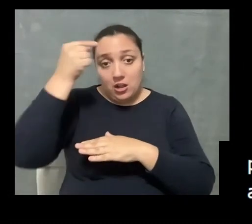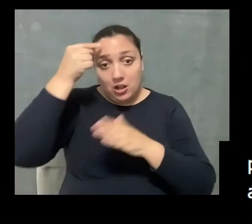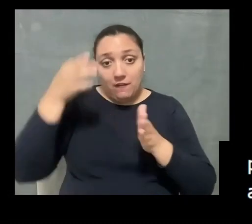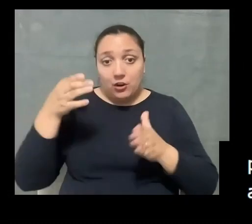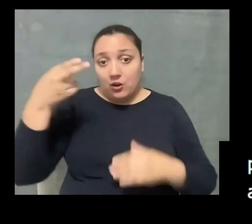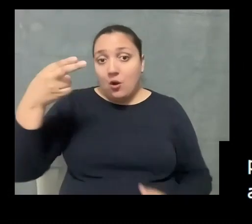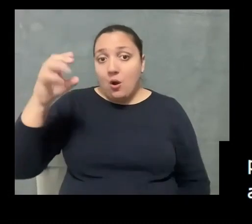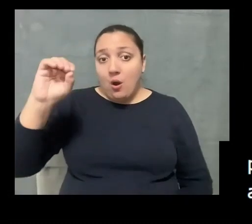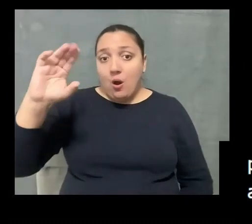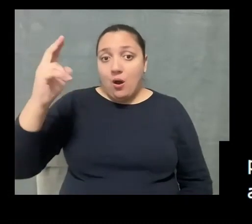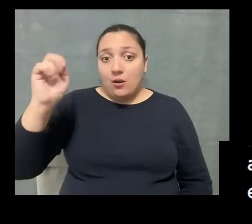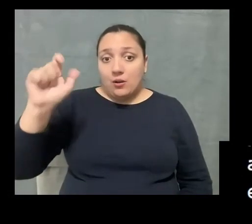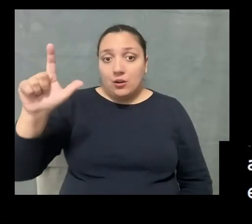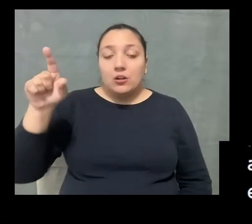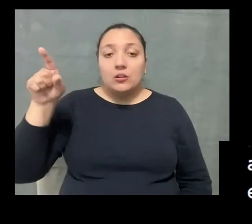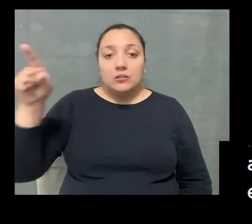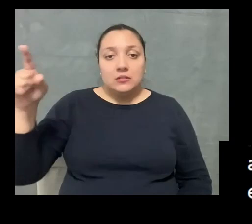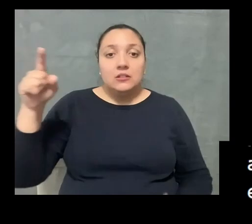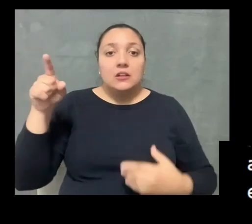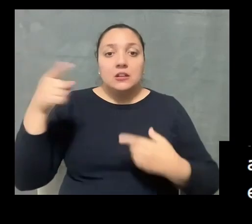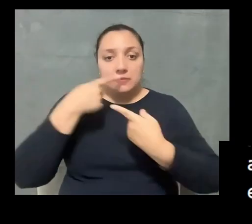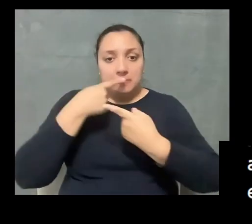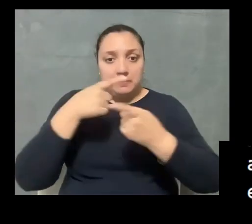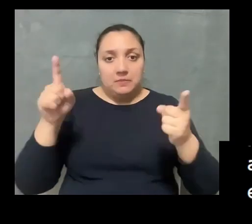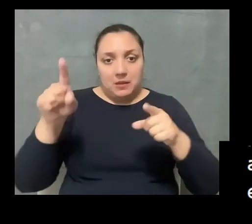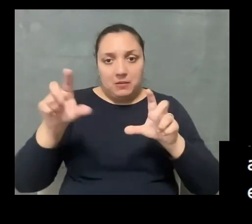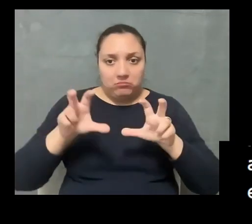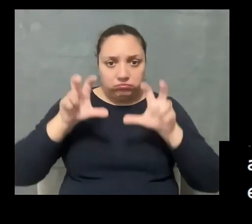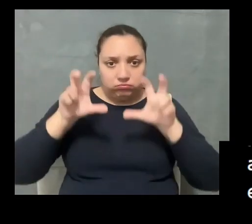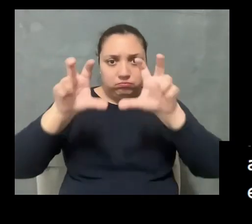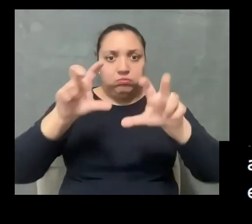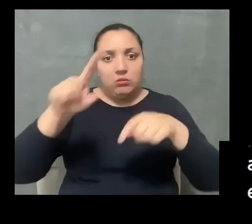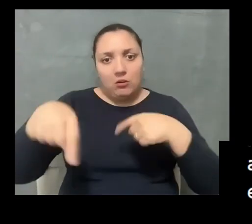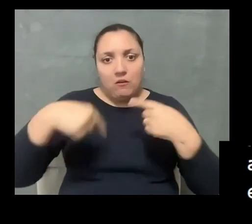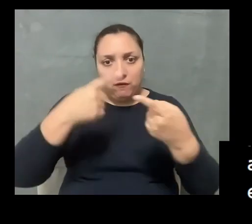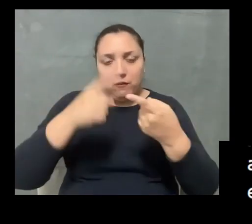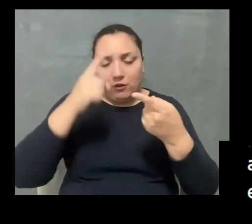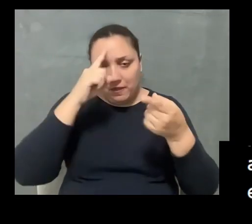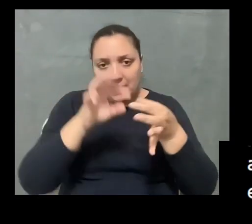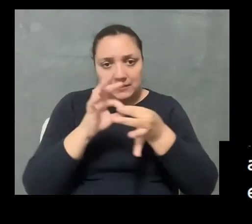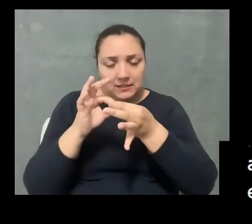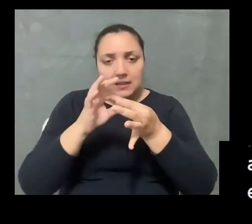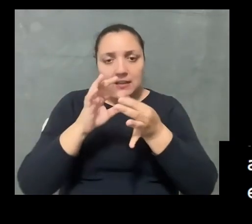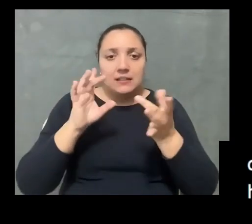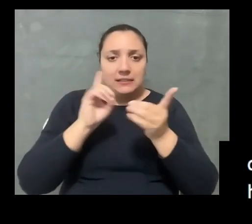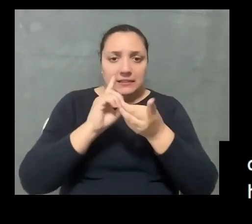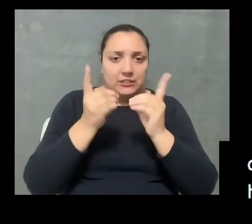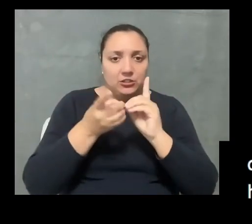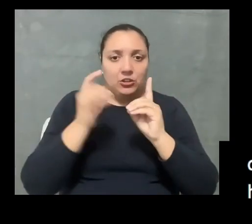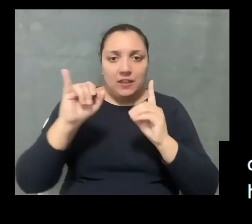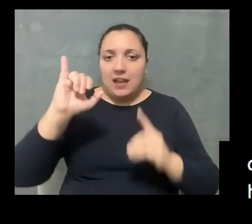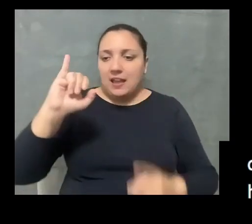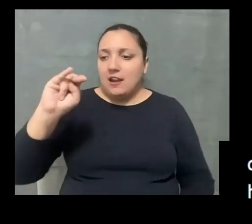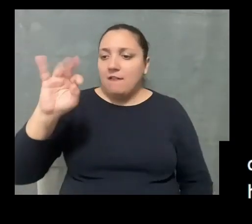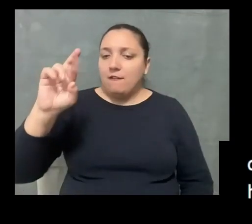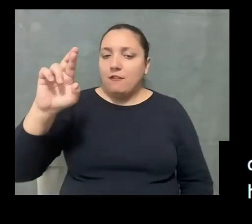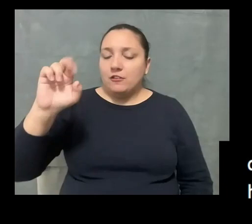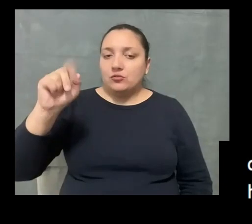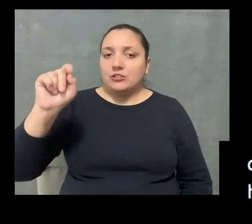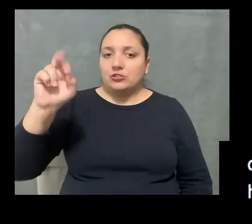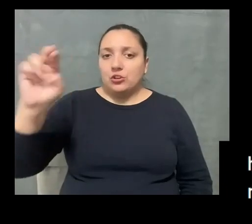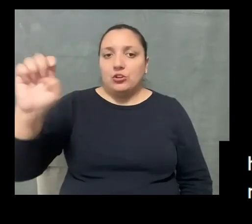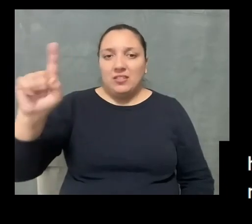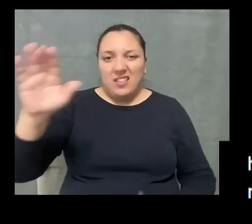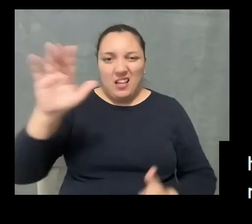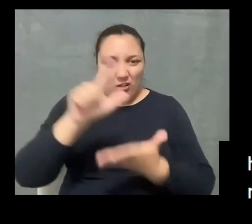biggest ever investment in its digital infrastructure. So this is really our way of meeting the moment of the infrastructure bill. The infrastructure